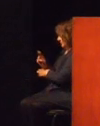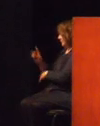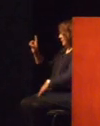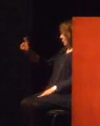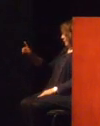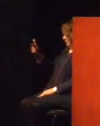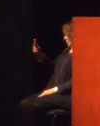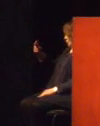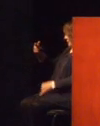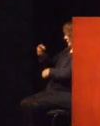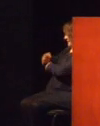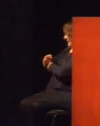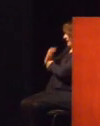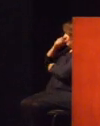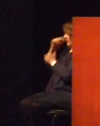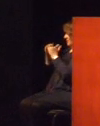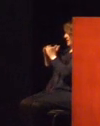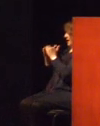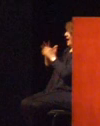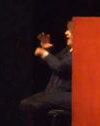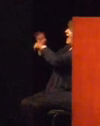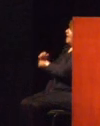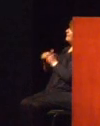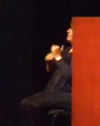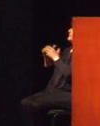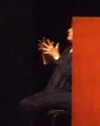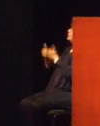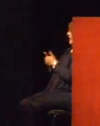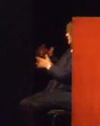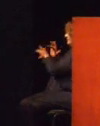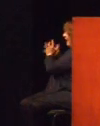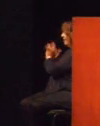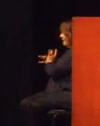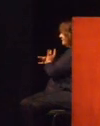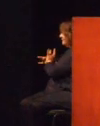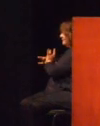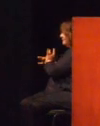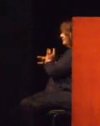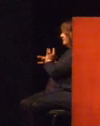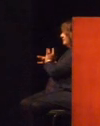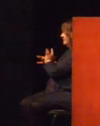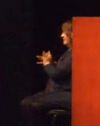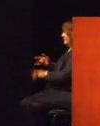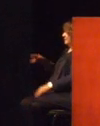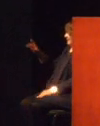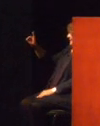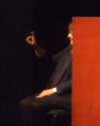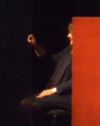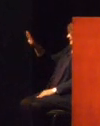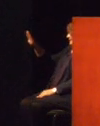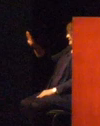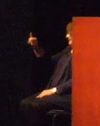is the 21-day racial equity habit building challenge, which is available online. It's available at both Eddie Moore and Debbie Irving's